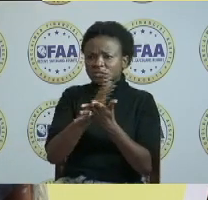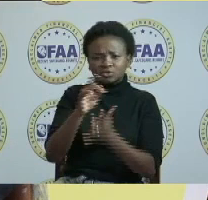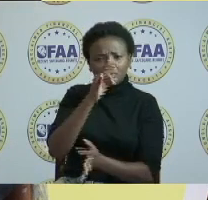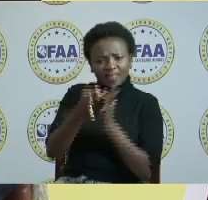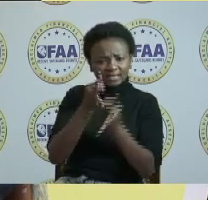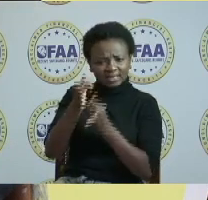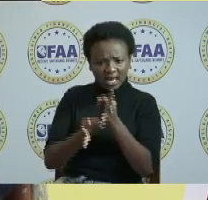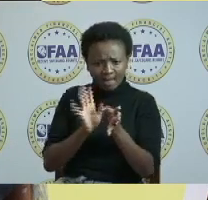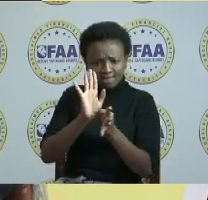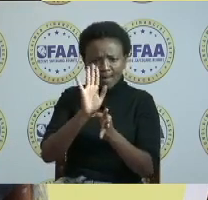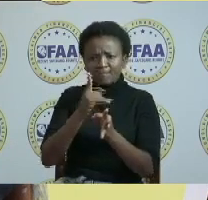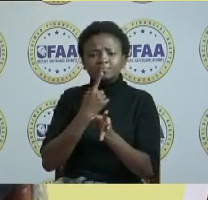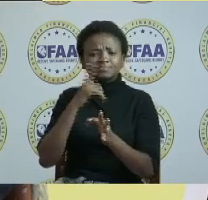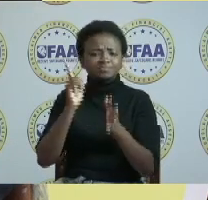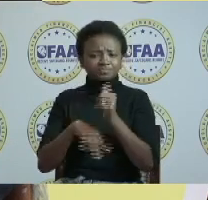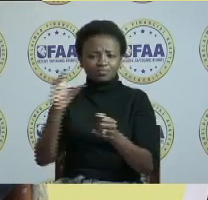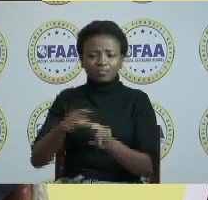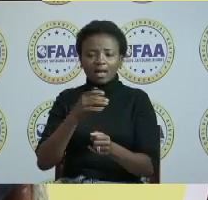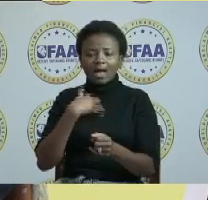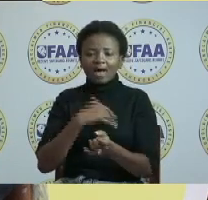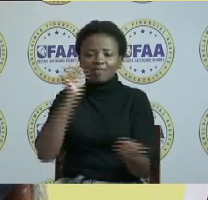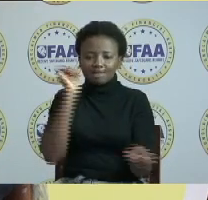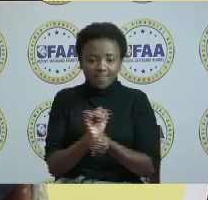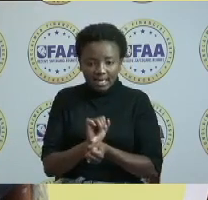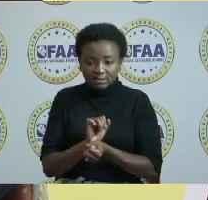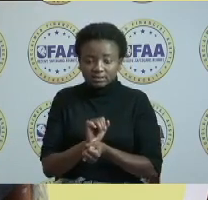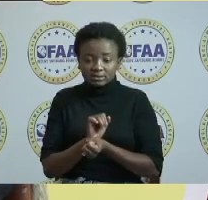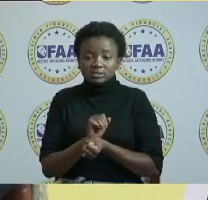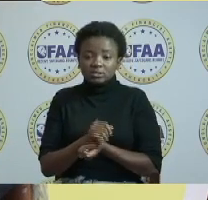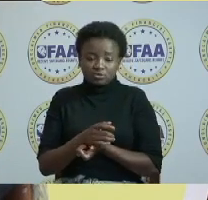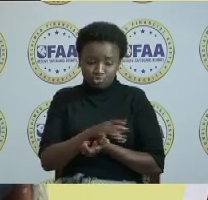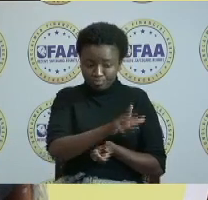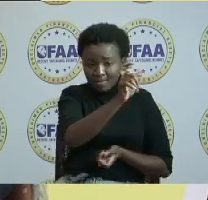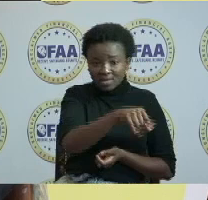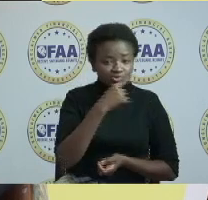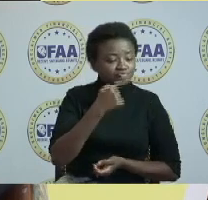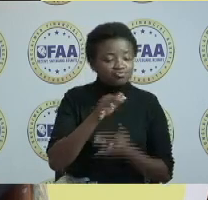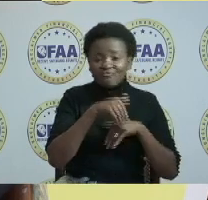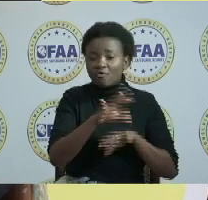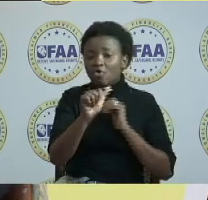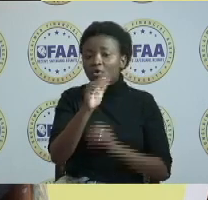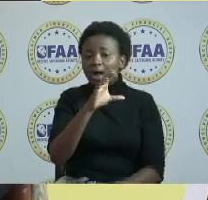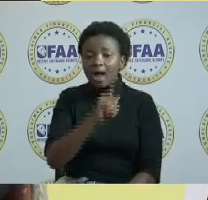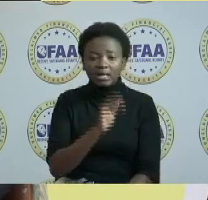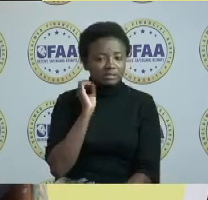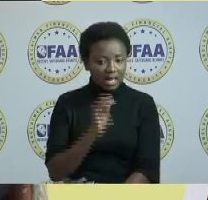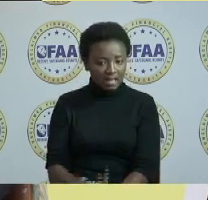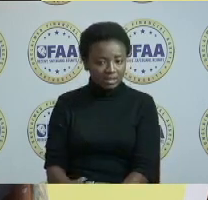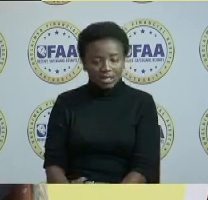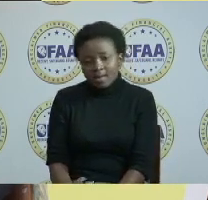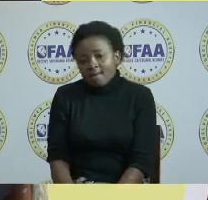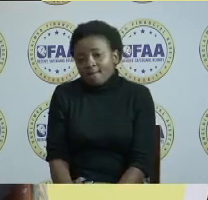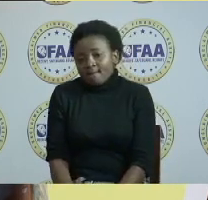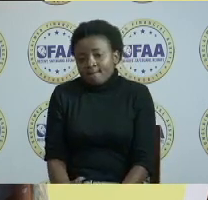33 that postulates the penalties that are due to a holder that has not complied with the Act. Now,